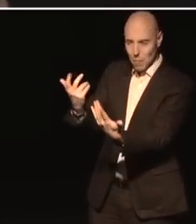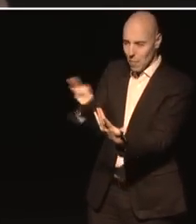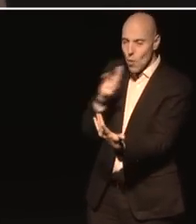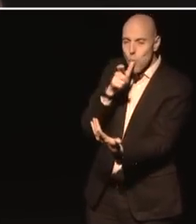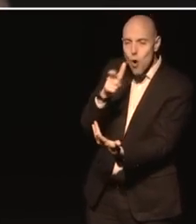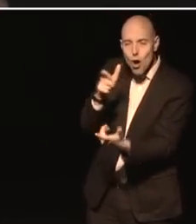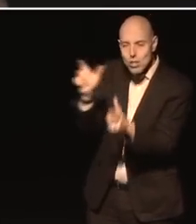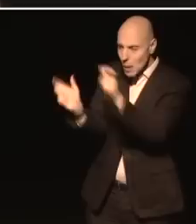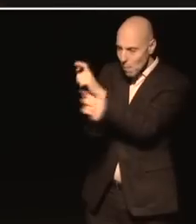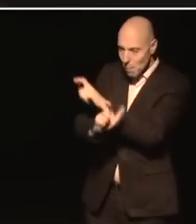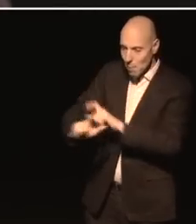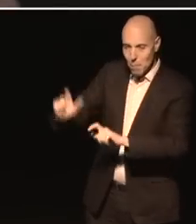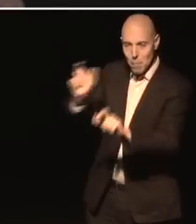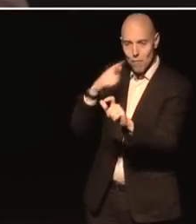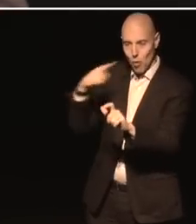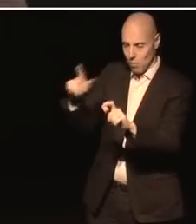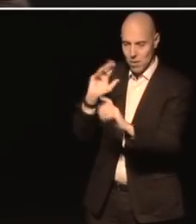map of the Quran